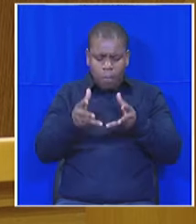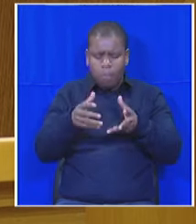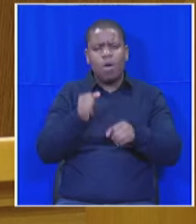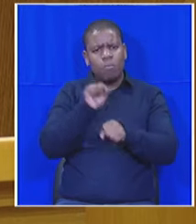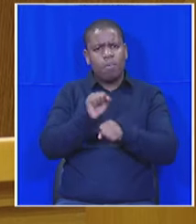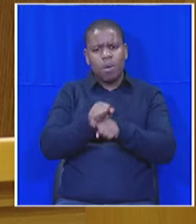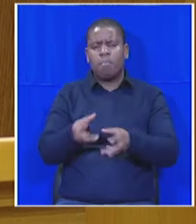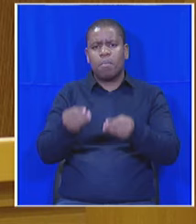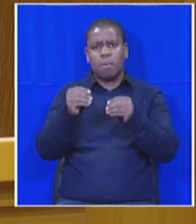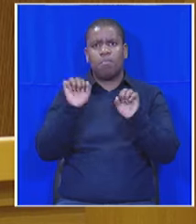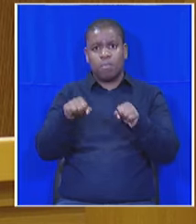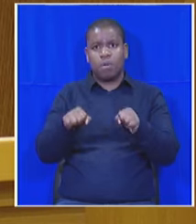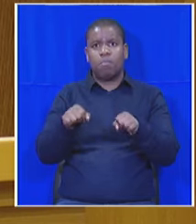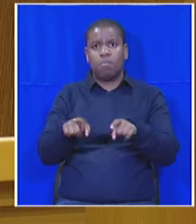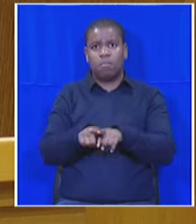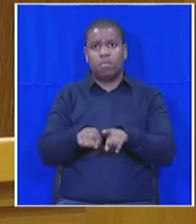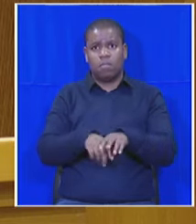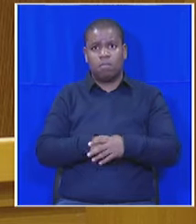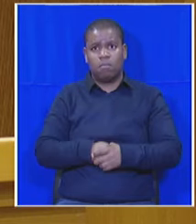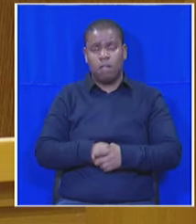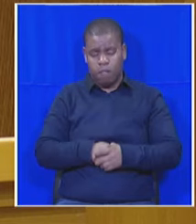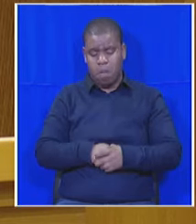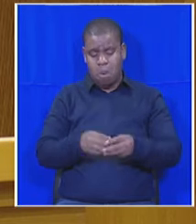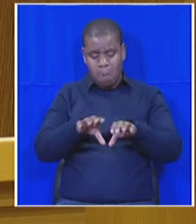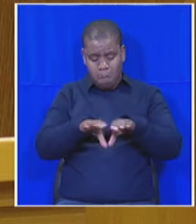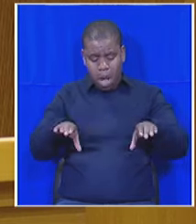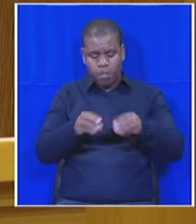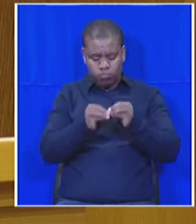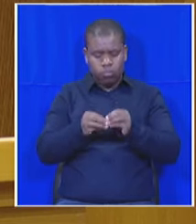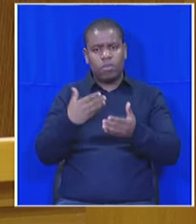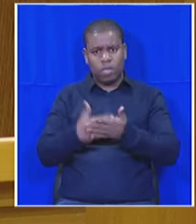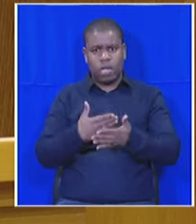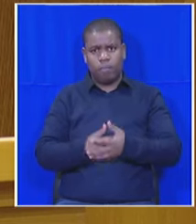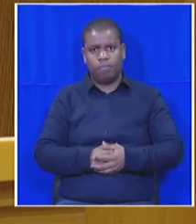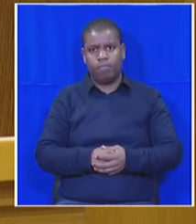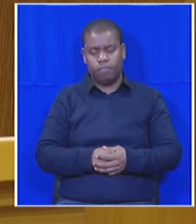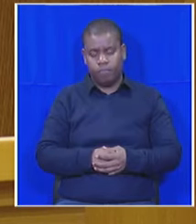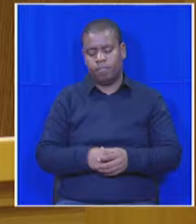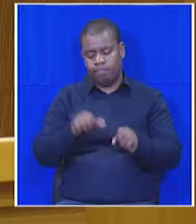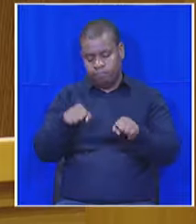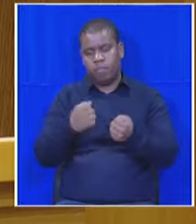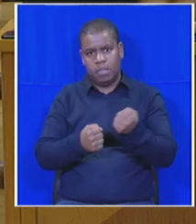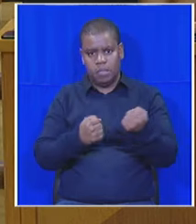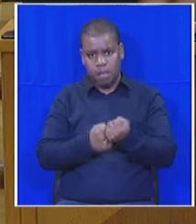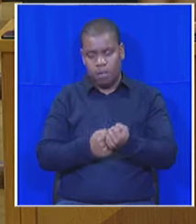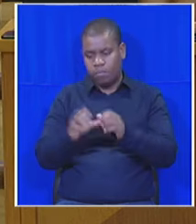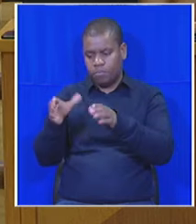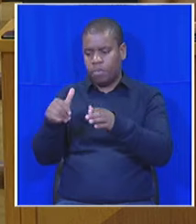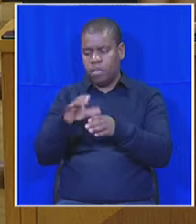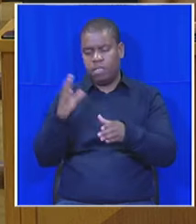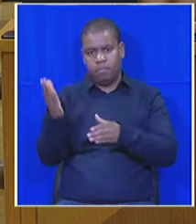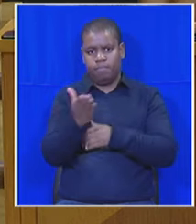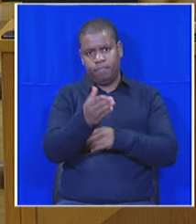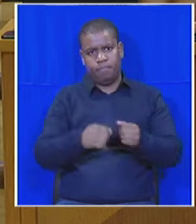but also create our own Order, pipes. Honorable Member. Honorable Chairperson, the National Freedom Party supports this. The ANC.